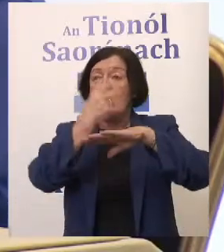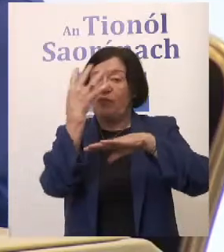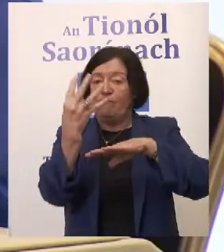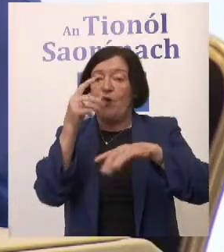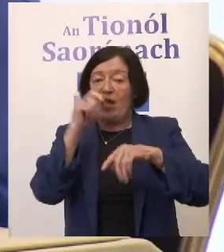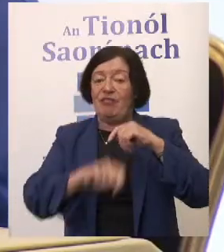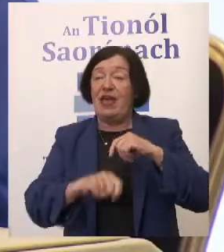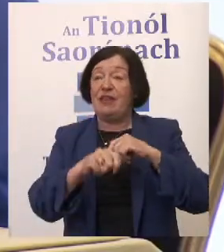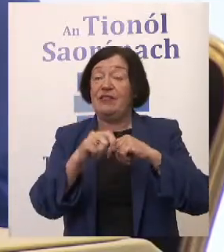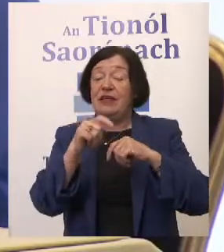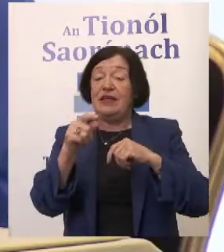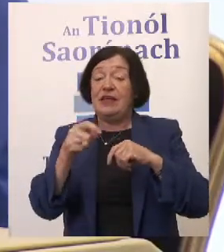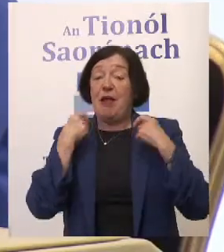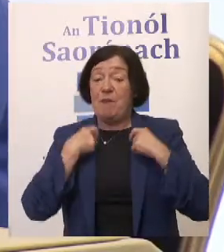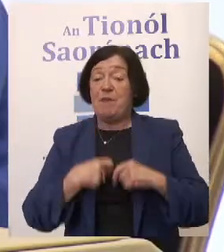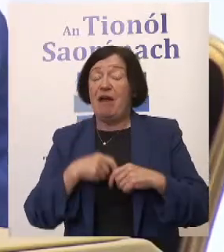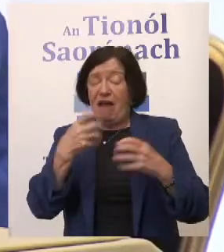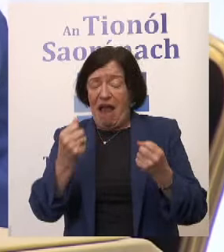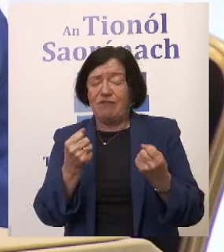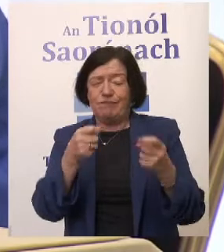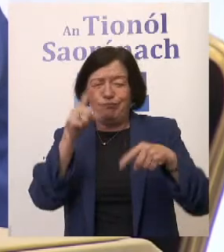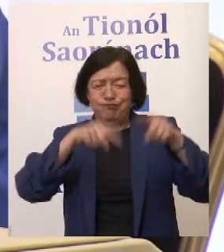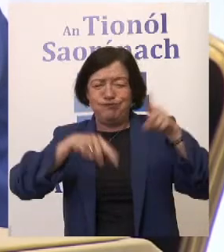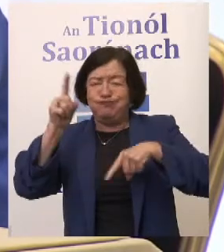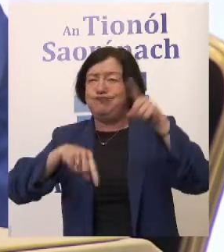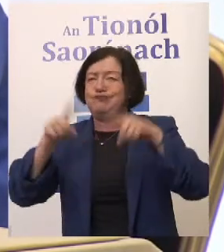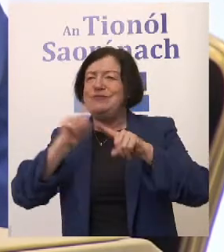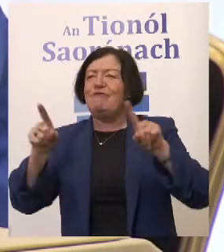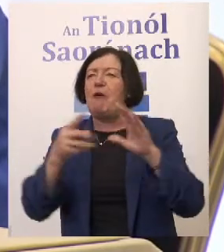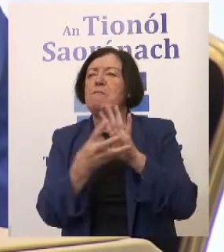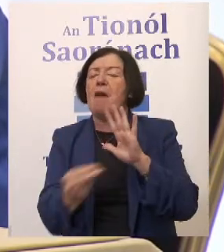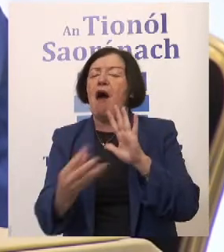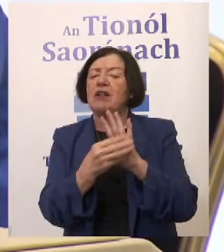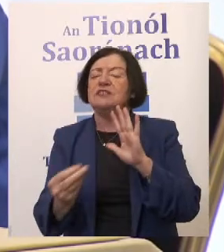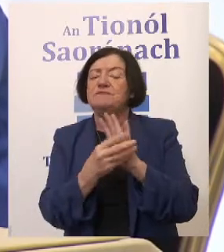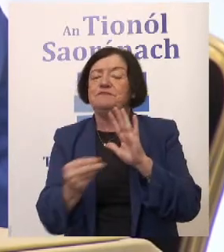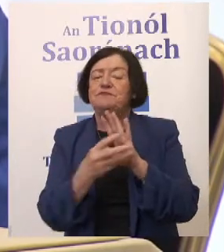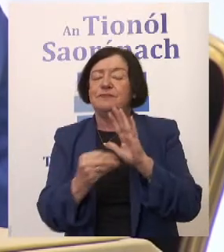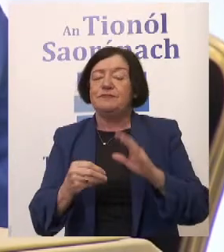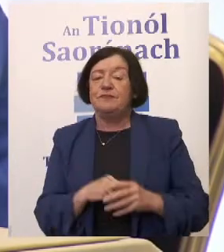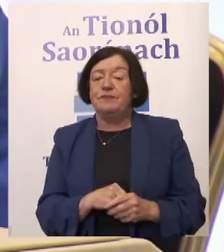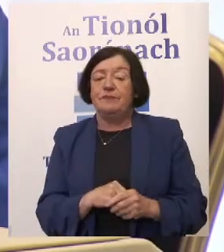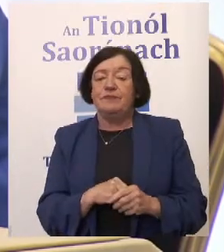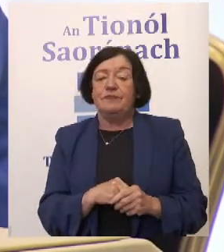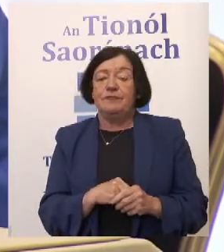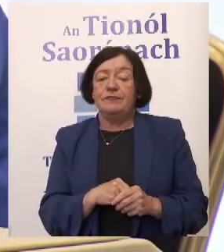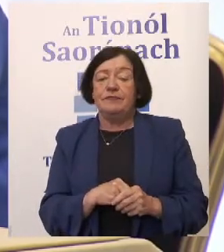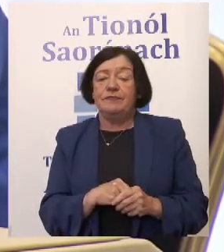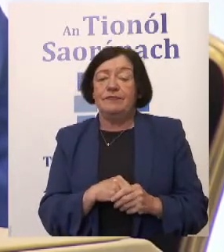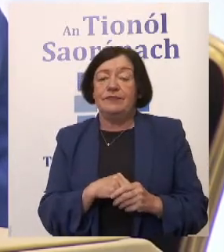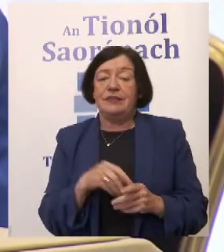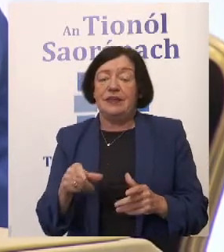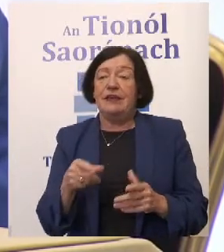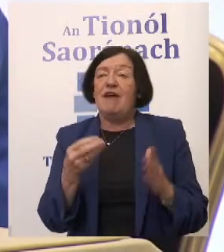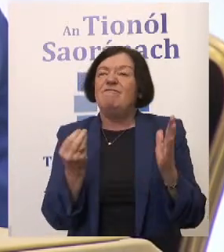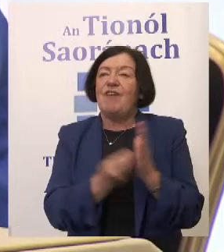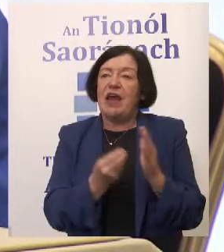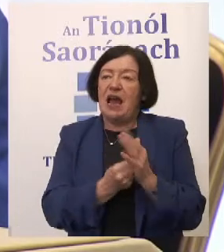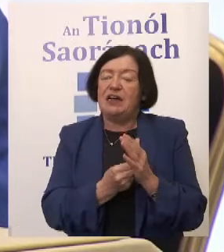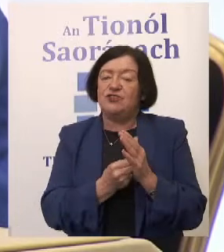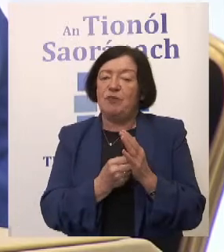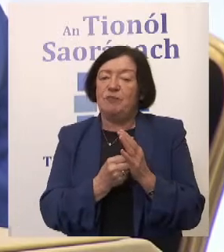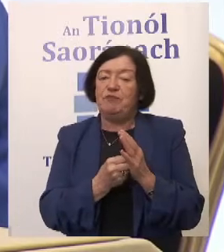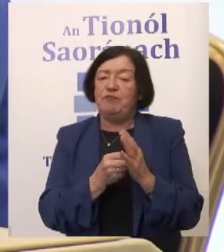mayor on top of that. There are a variety of different models, but I suppose that kind of from a financial point of